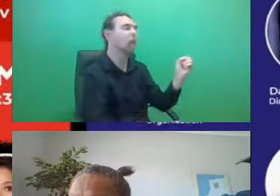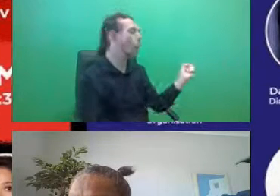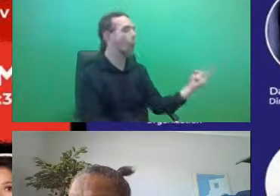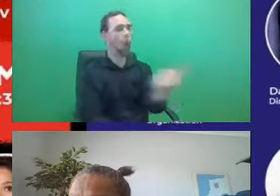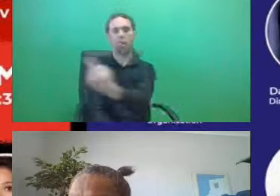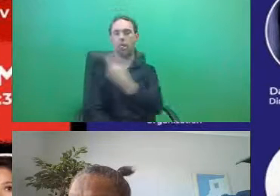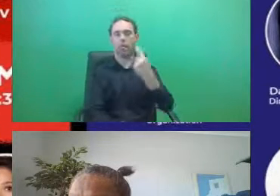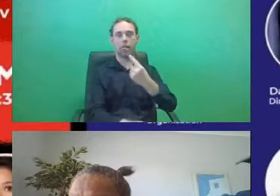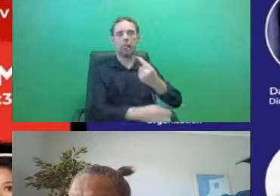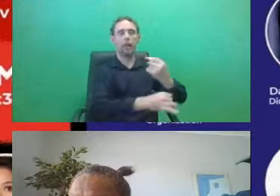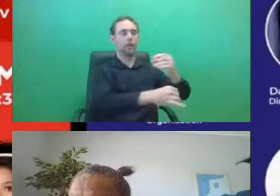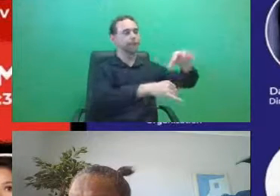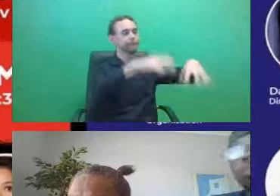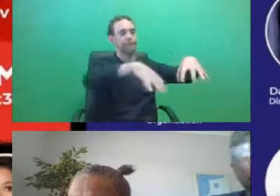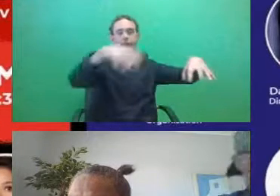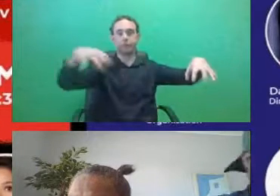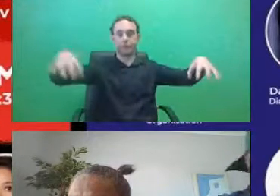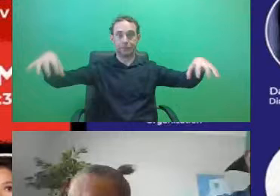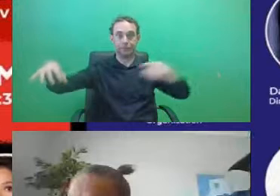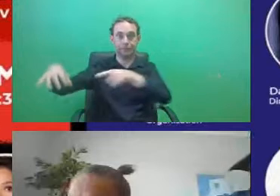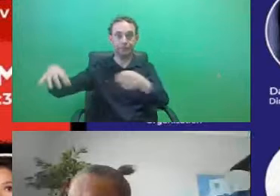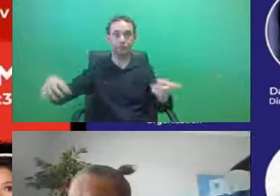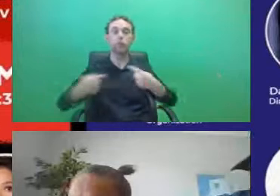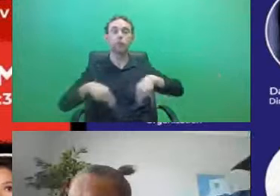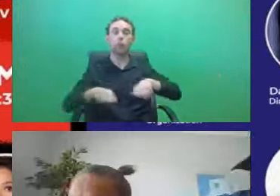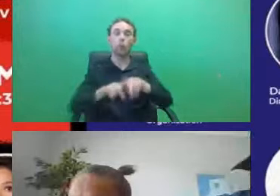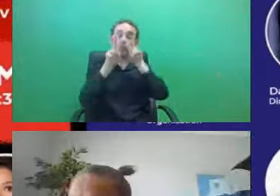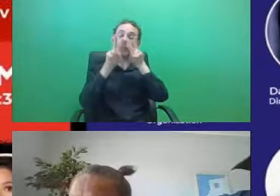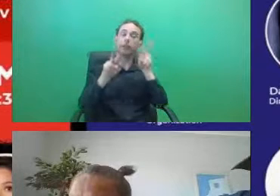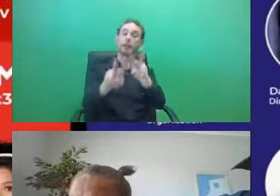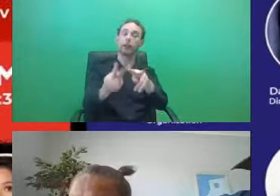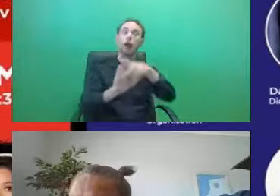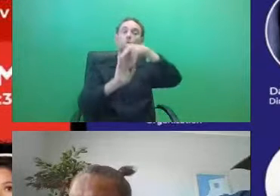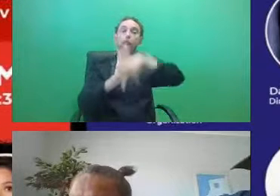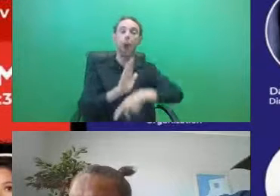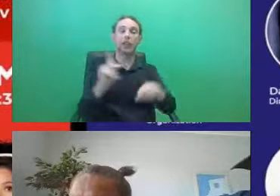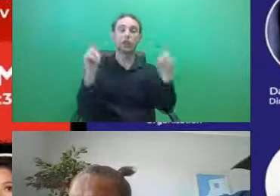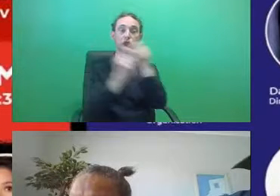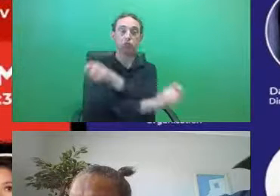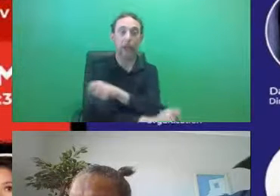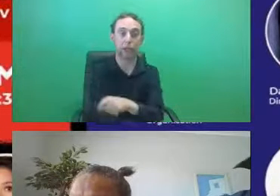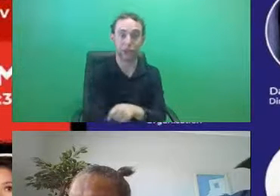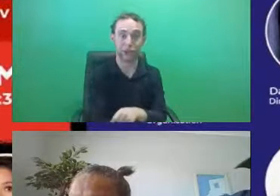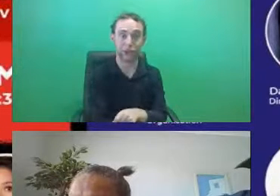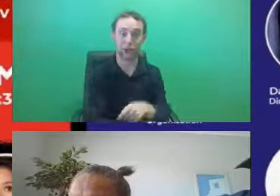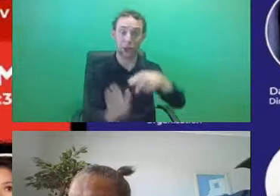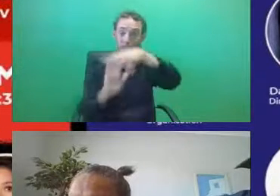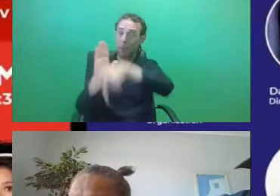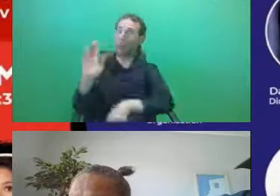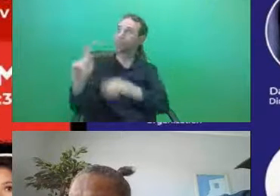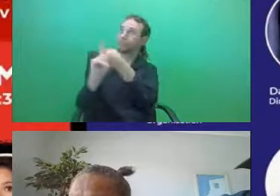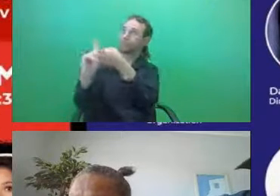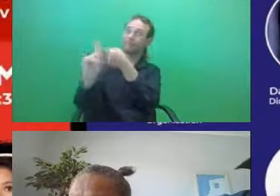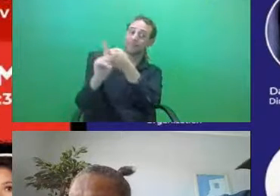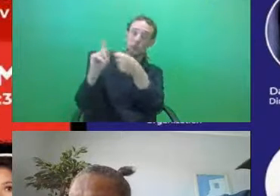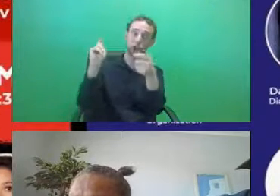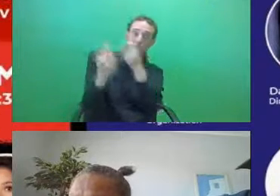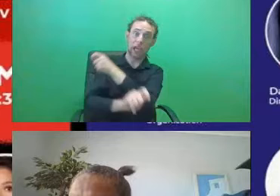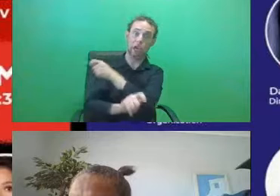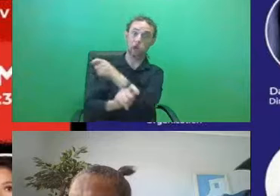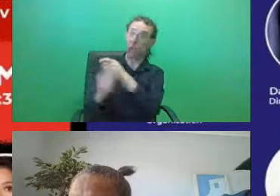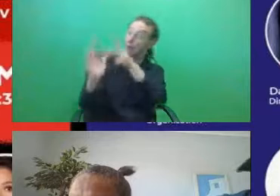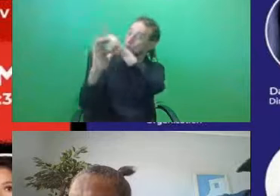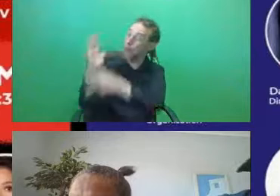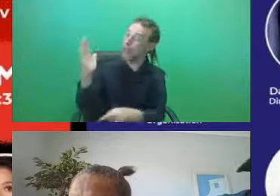To also look at policy change in terms of, for example, I think if it's written in policy,